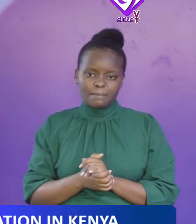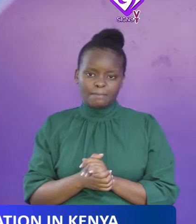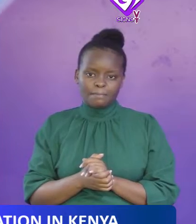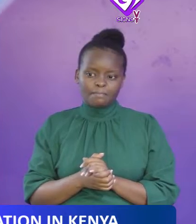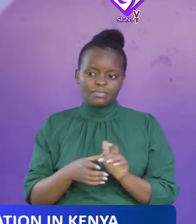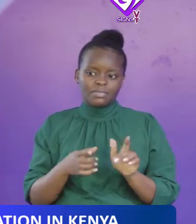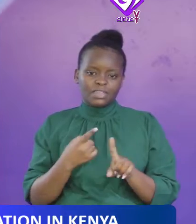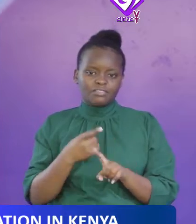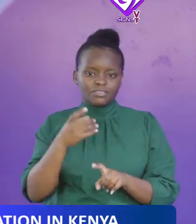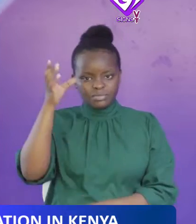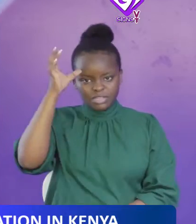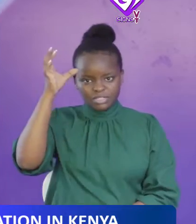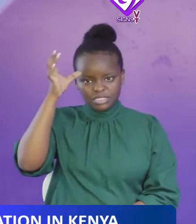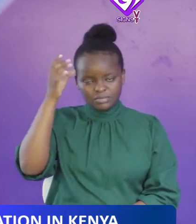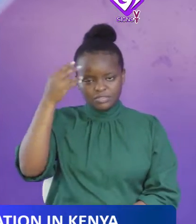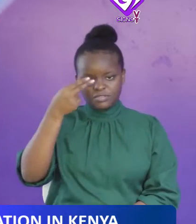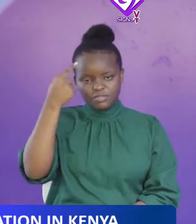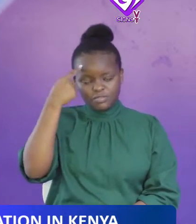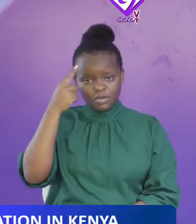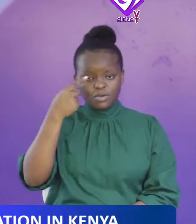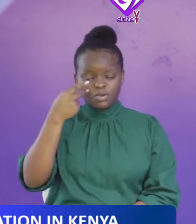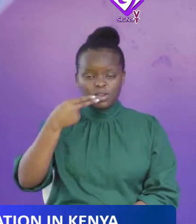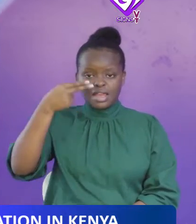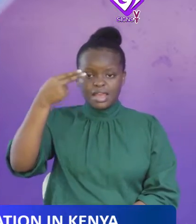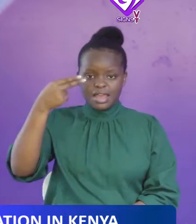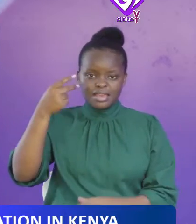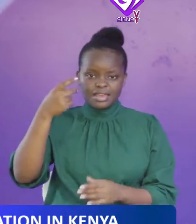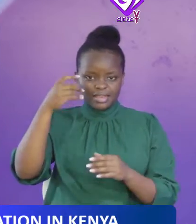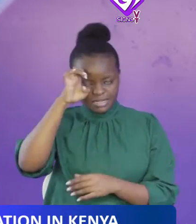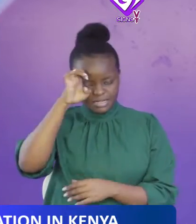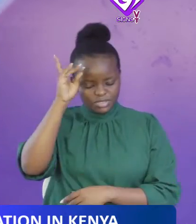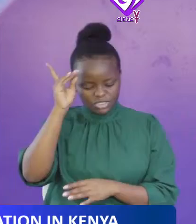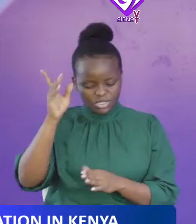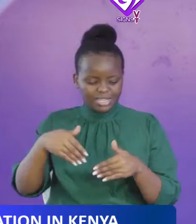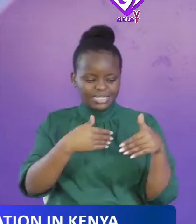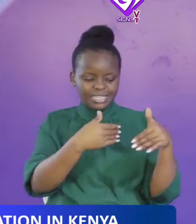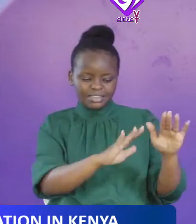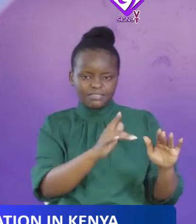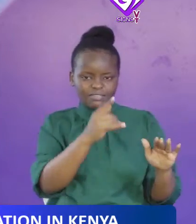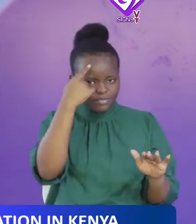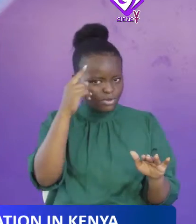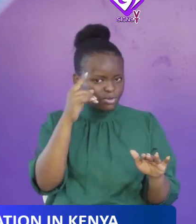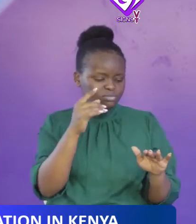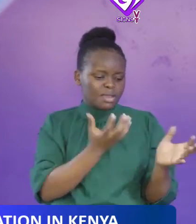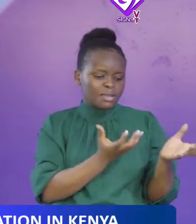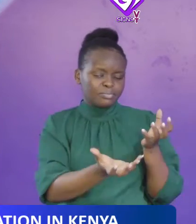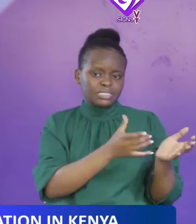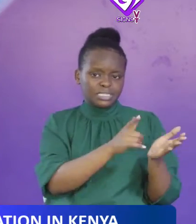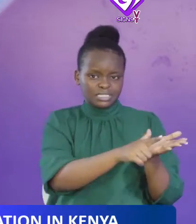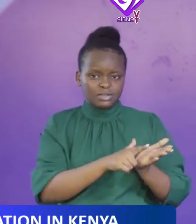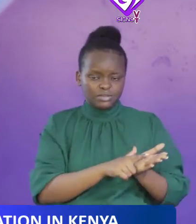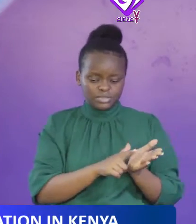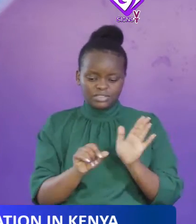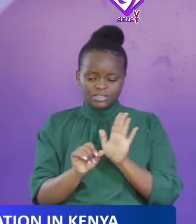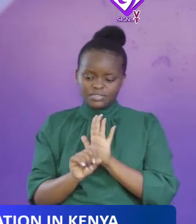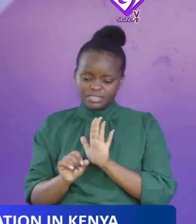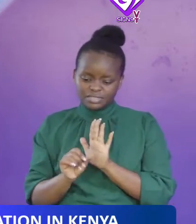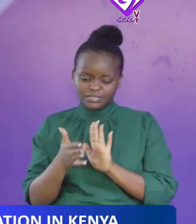from the concept of higher education and just leave them from the commercial loans aspect. The other bit, very quickly, Alan,